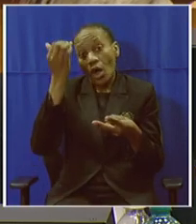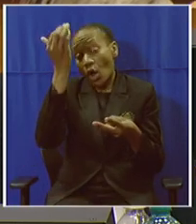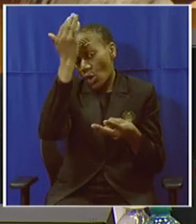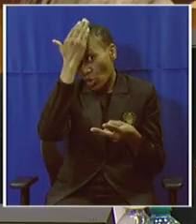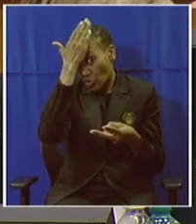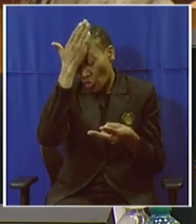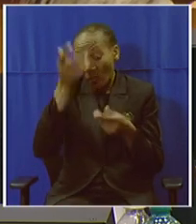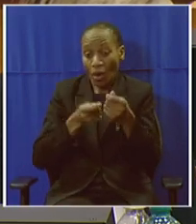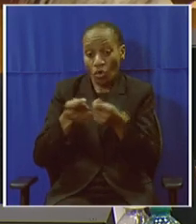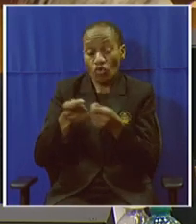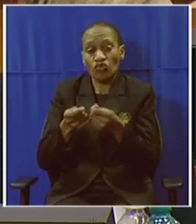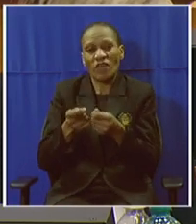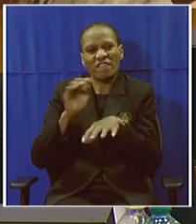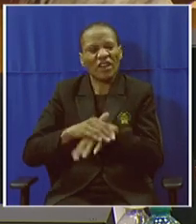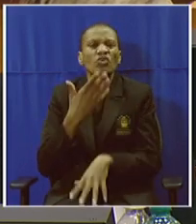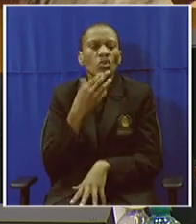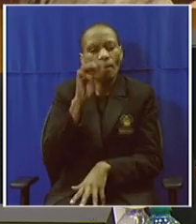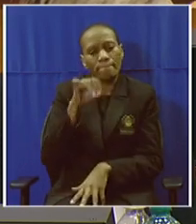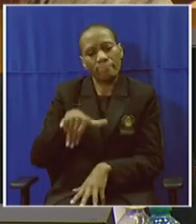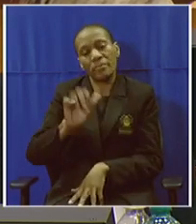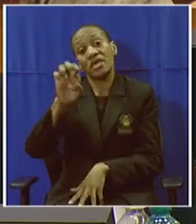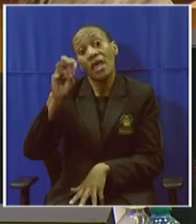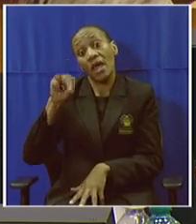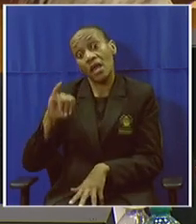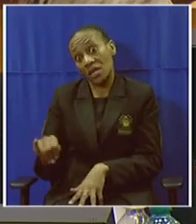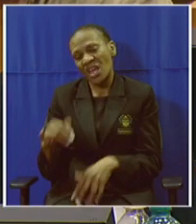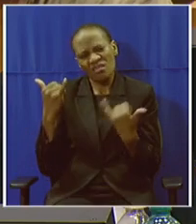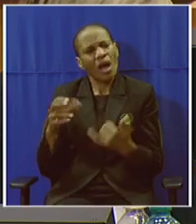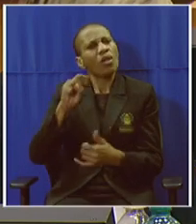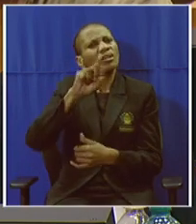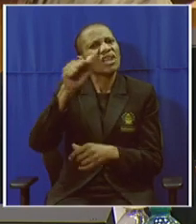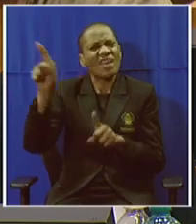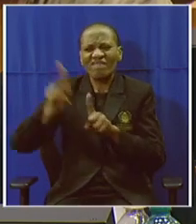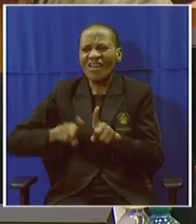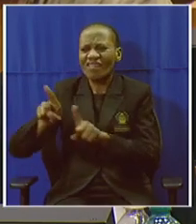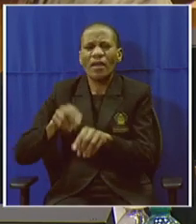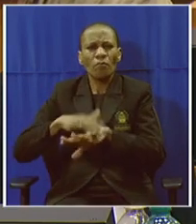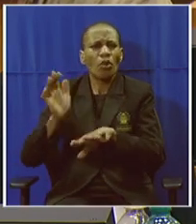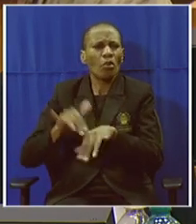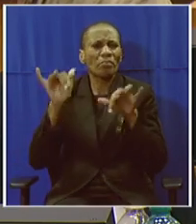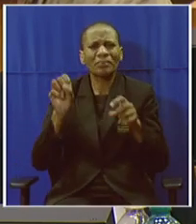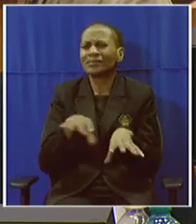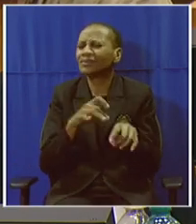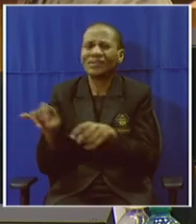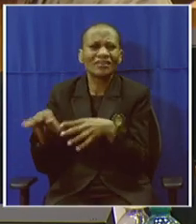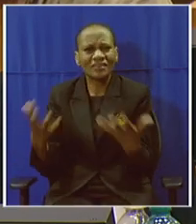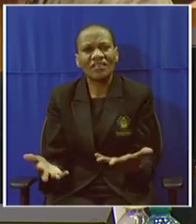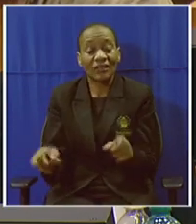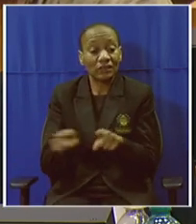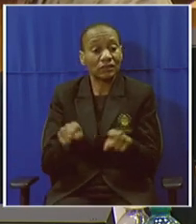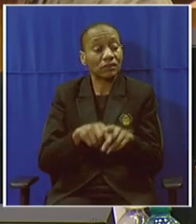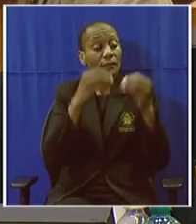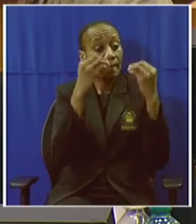Dudu Mnyeni. Those grounded flights caused chaos for thousands of passengers as well as to their